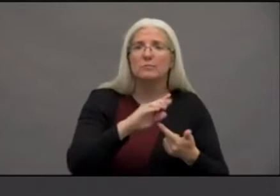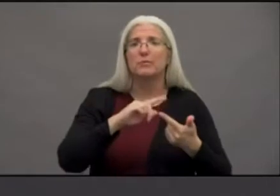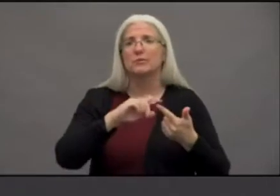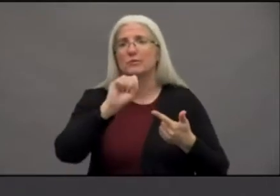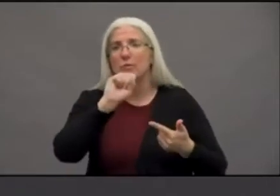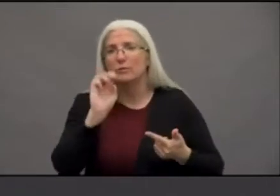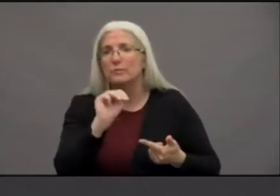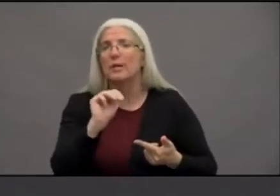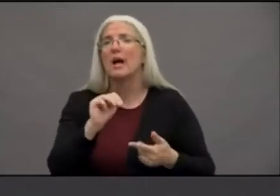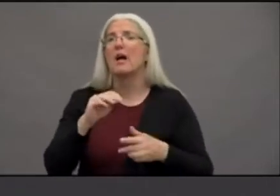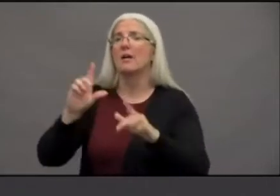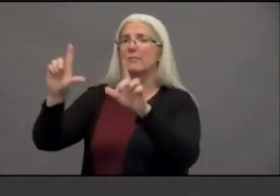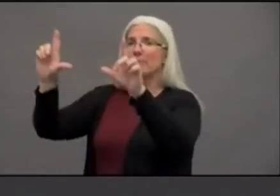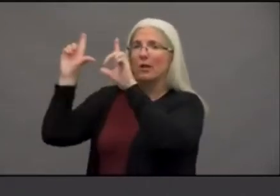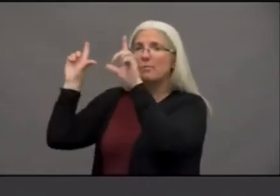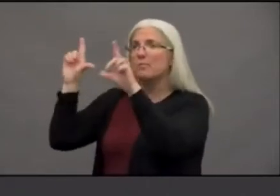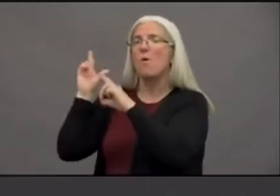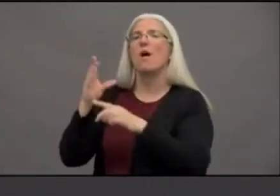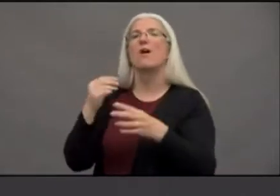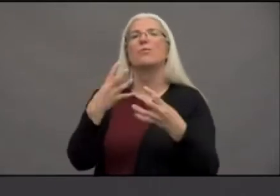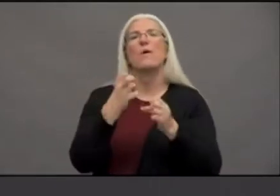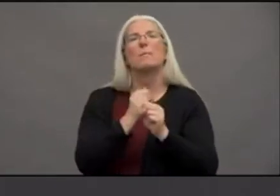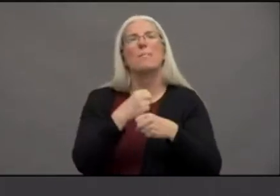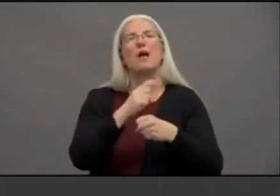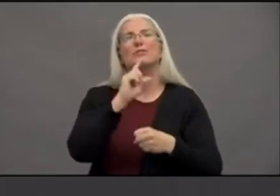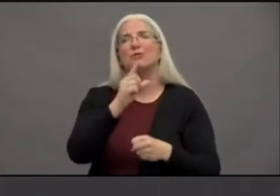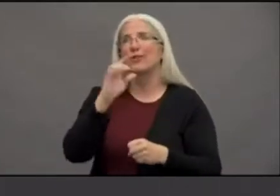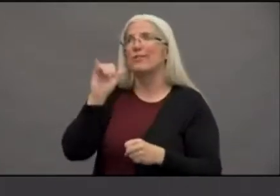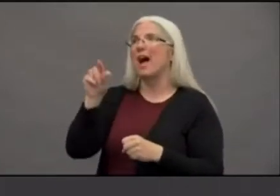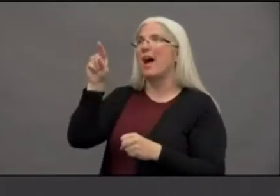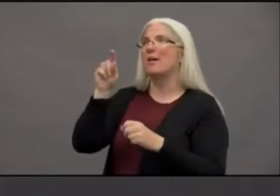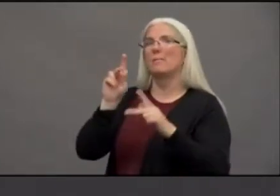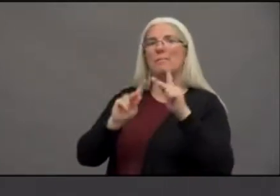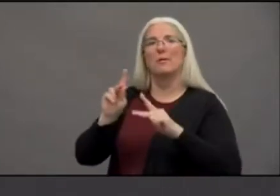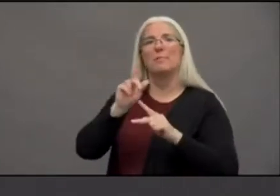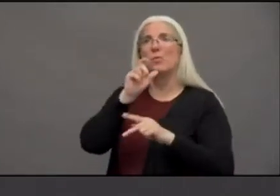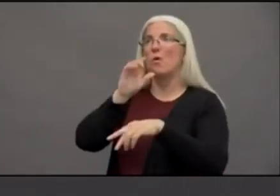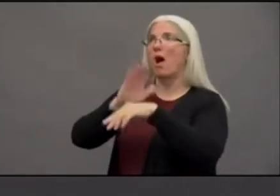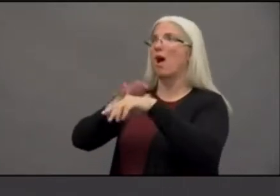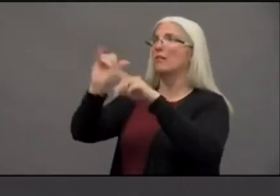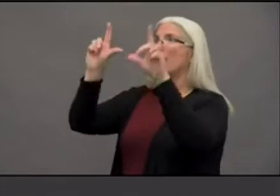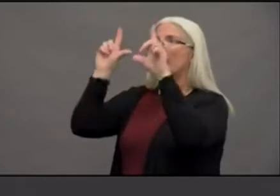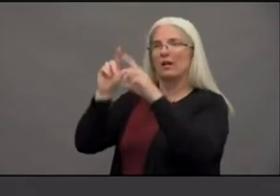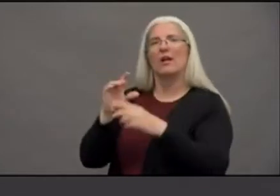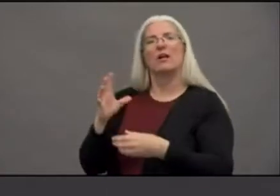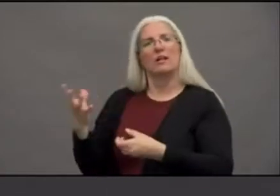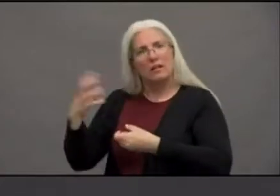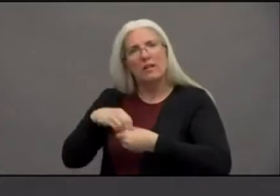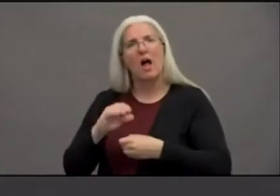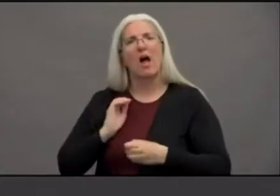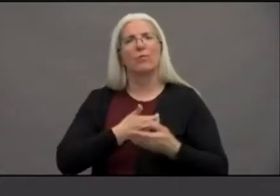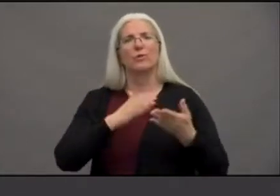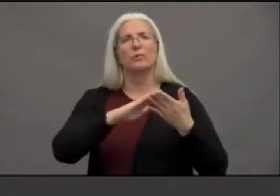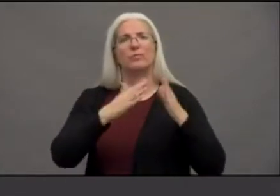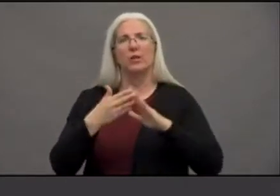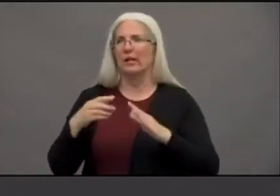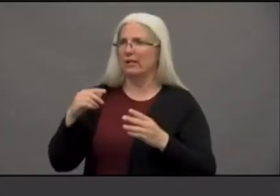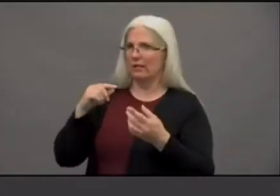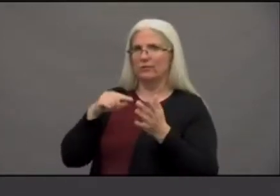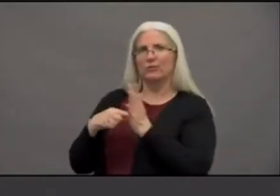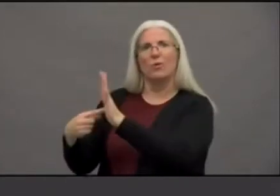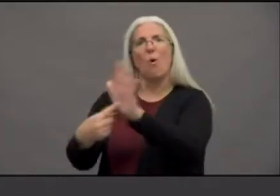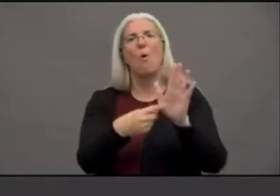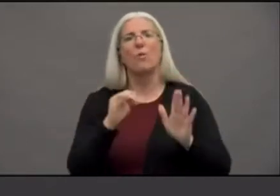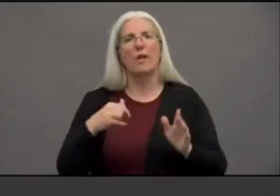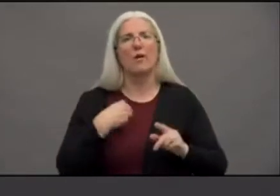own county employees. So we've gotten a lot of great feedback about seeing familiar faces. We really want to put that out there, that the diversity of this county is